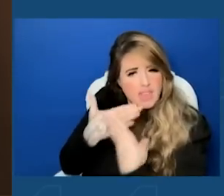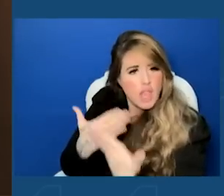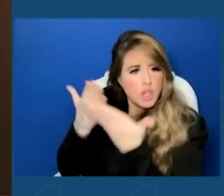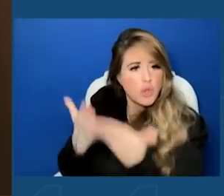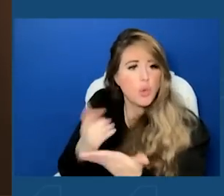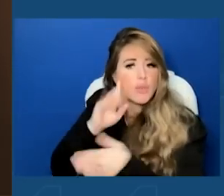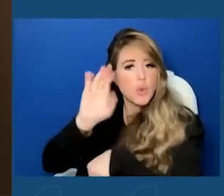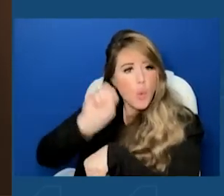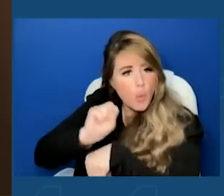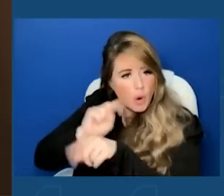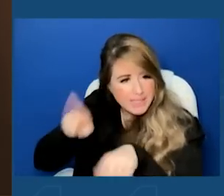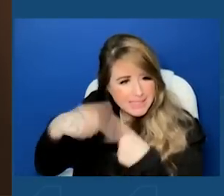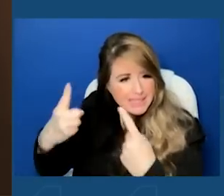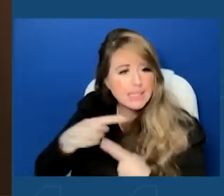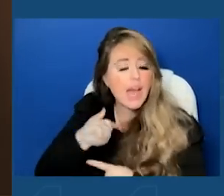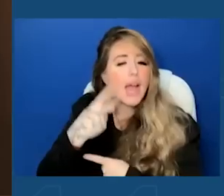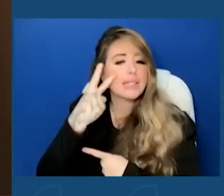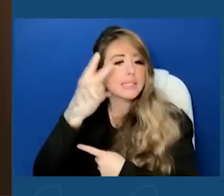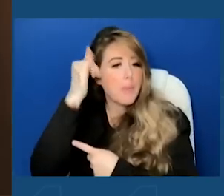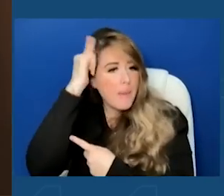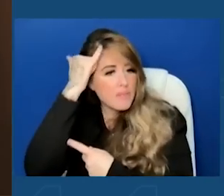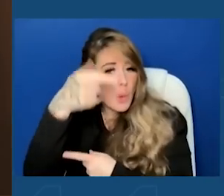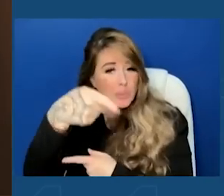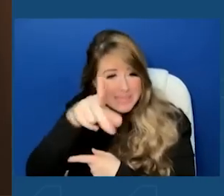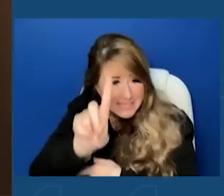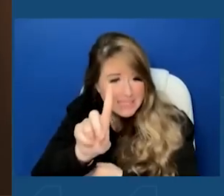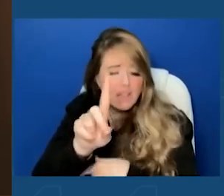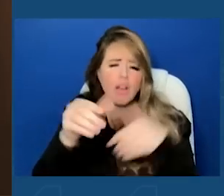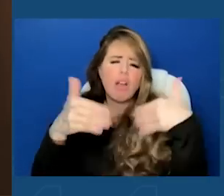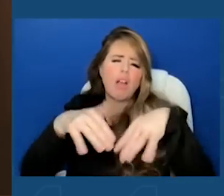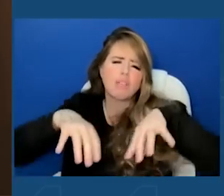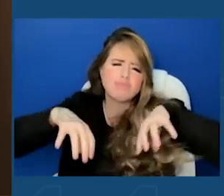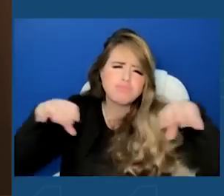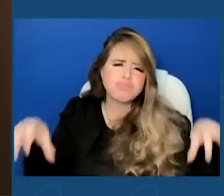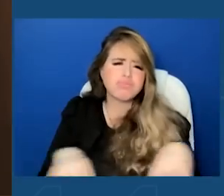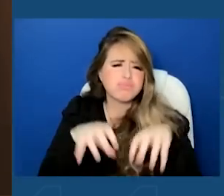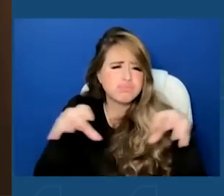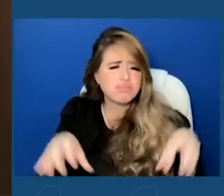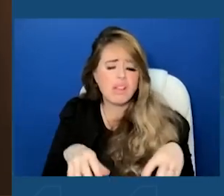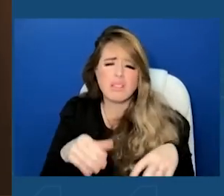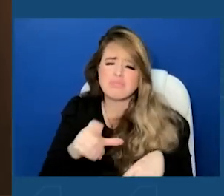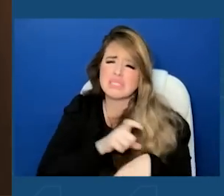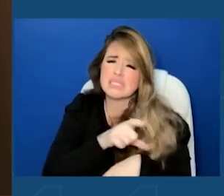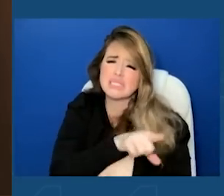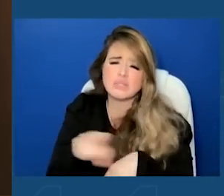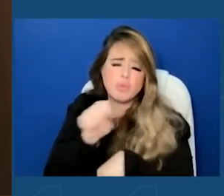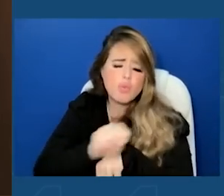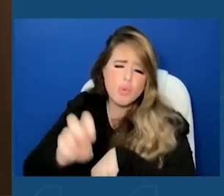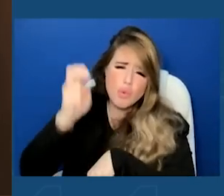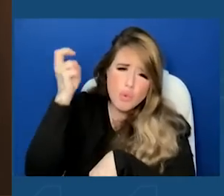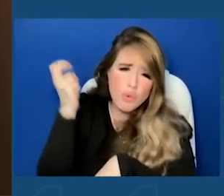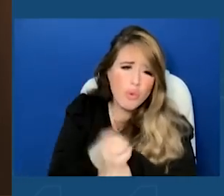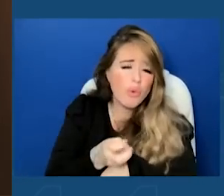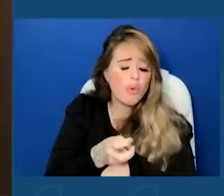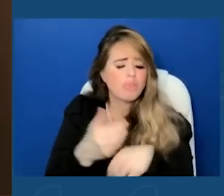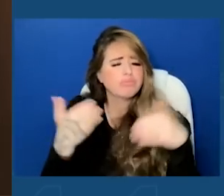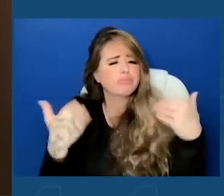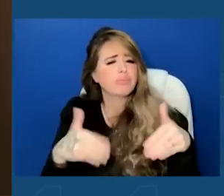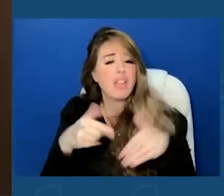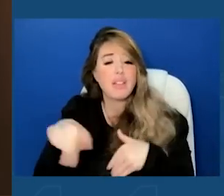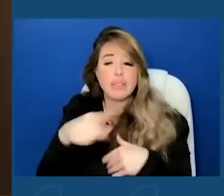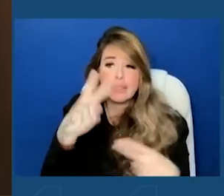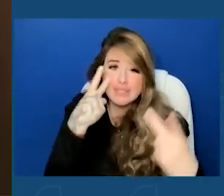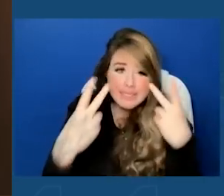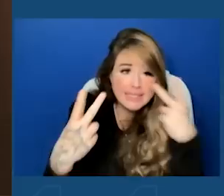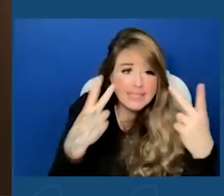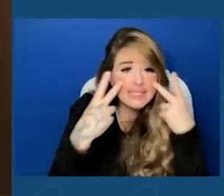the Buffalo PD in operation. These people are working so hard. They're so dedicated. And what they've had to see and witness over the last few